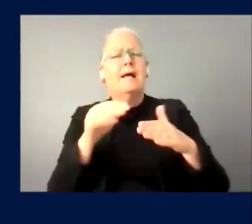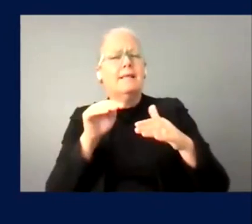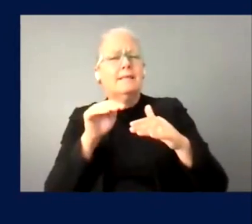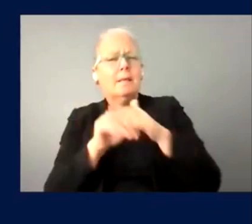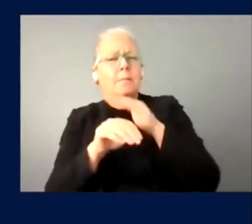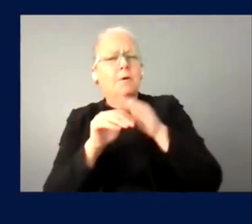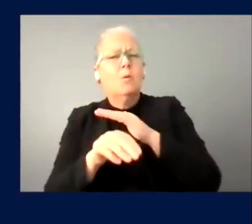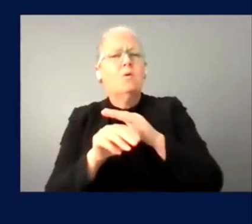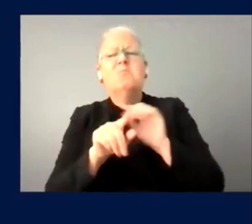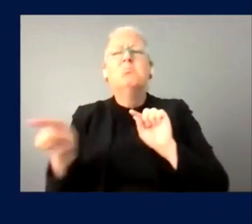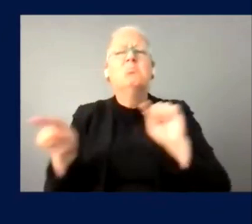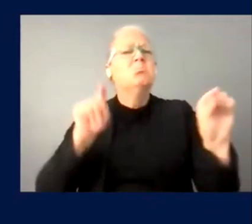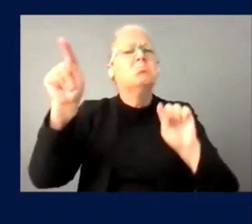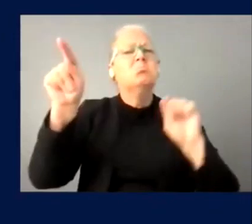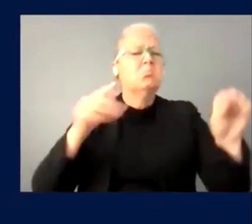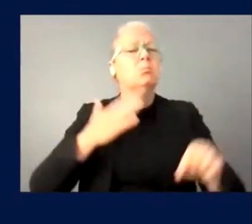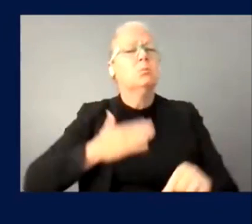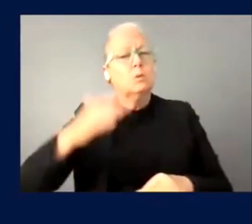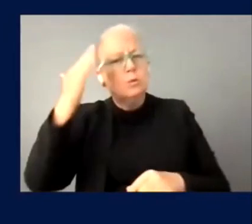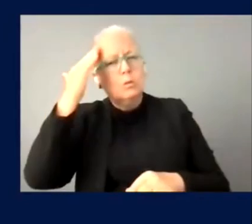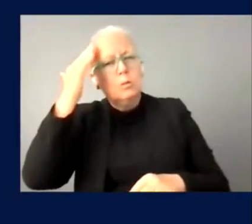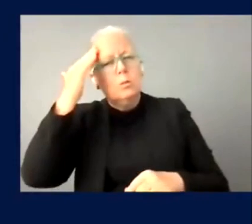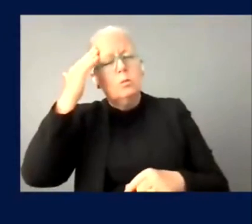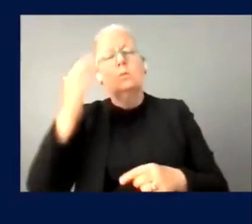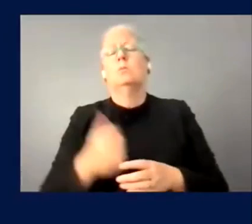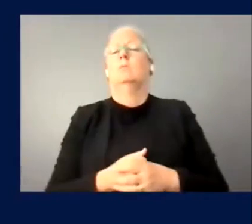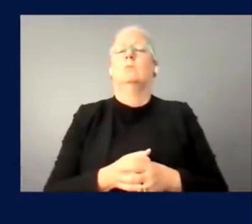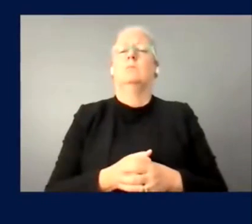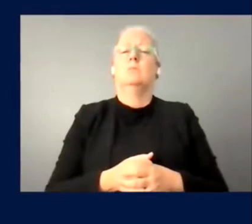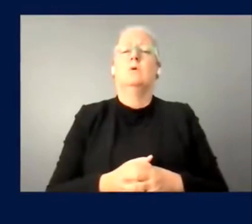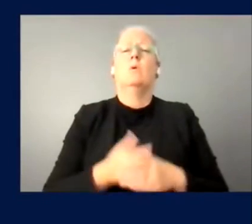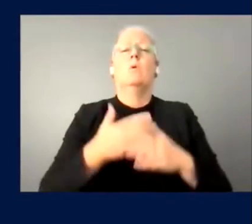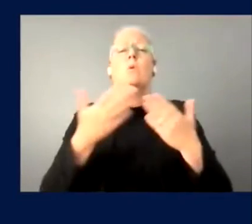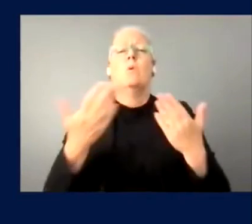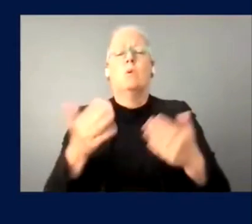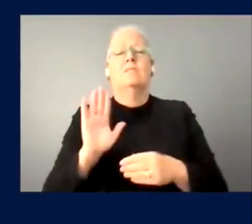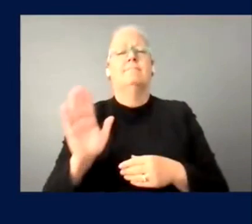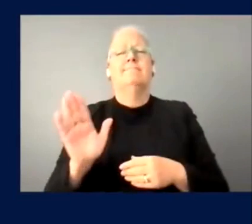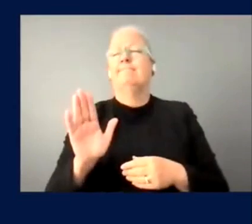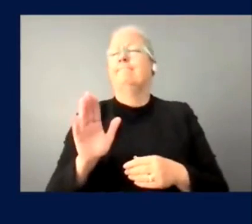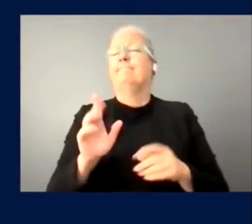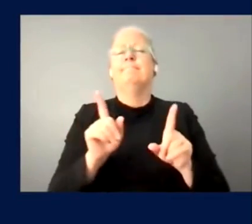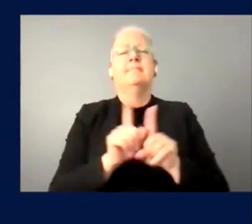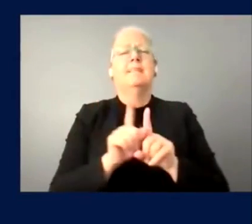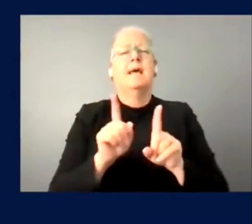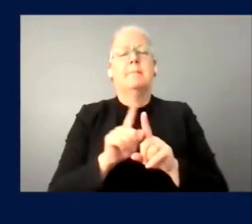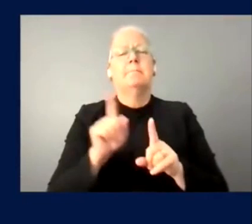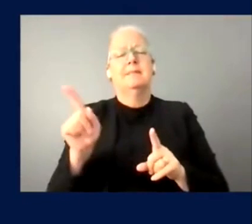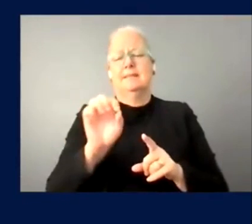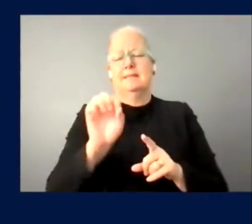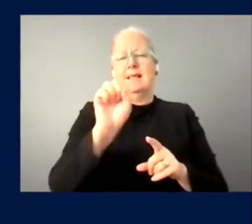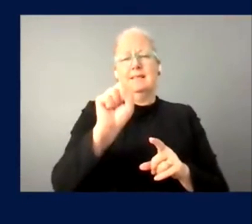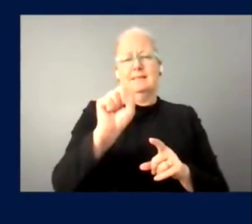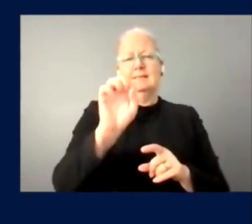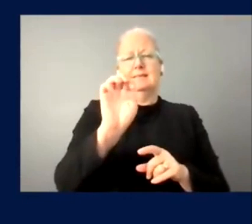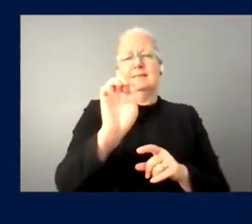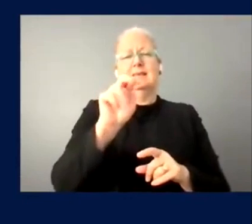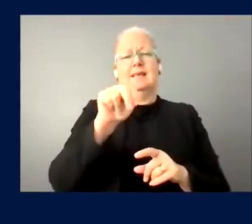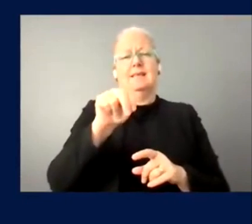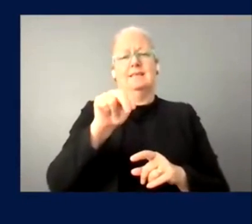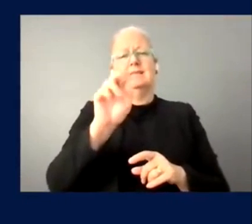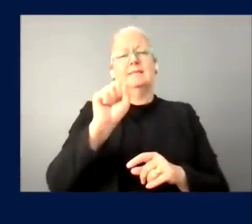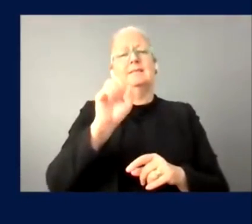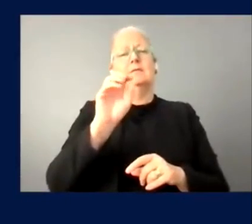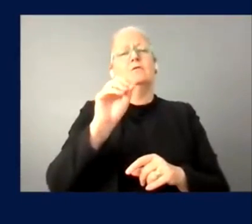where they can access things like sensory packs, but also it's really important to offer more kind